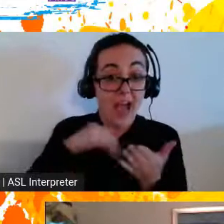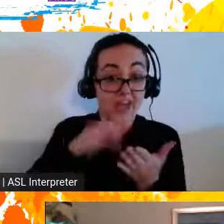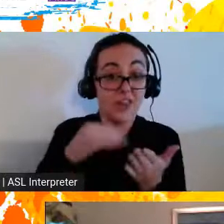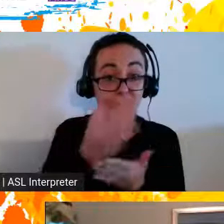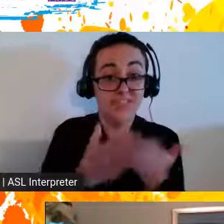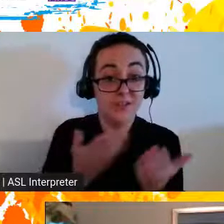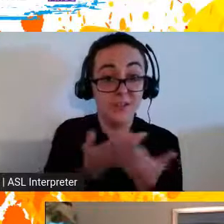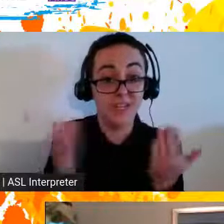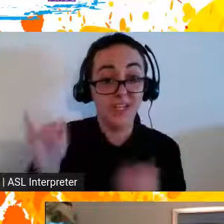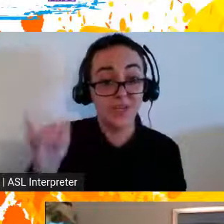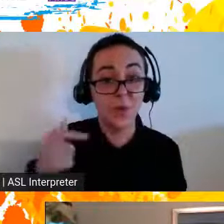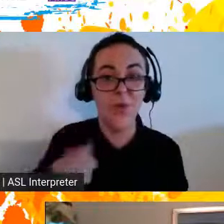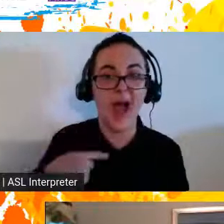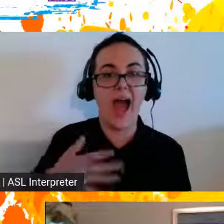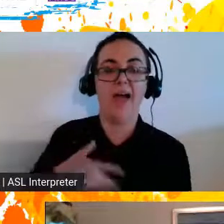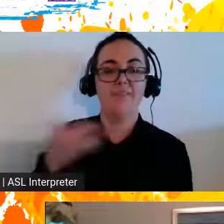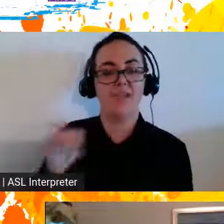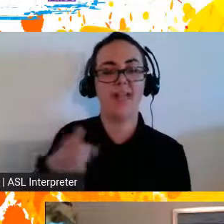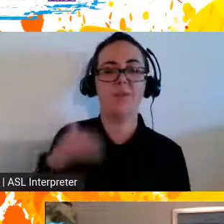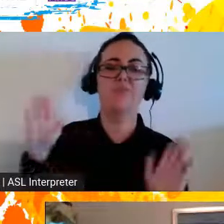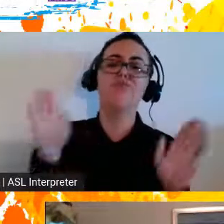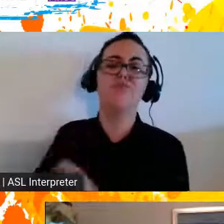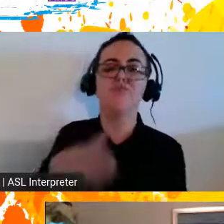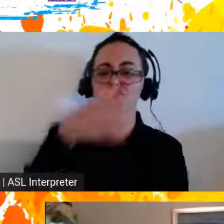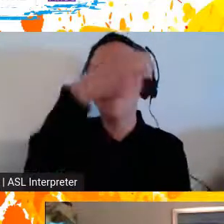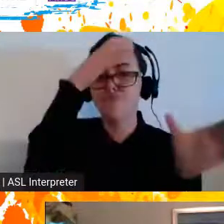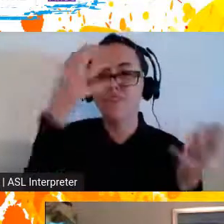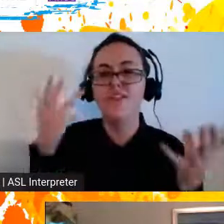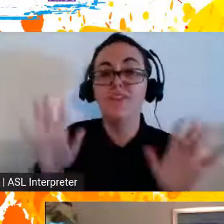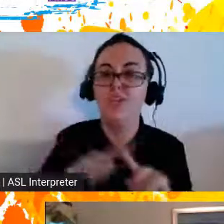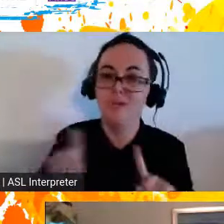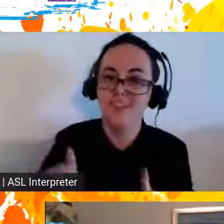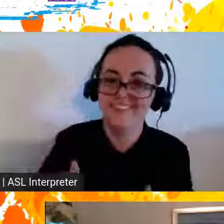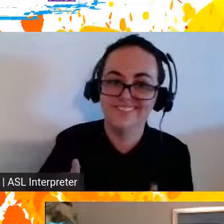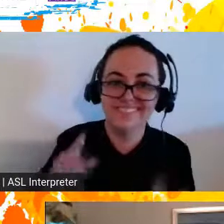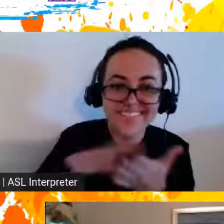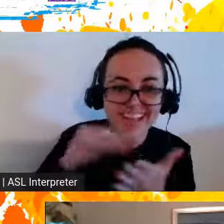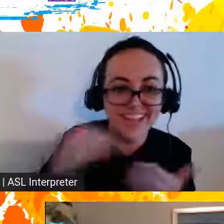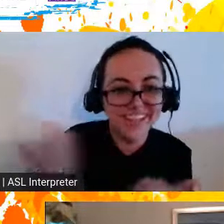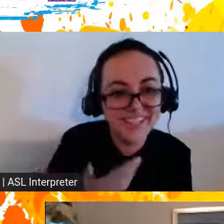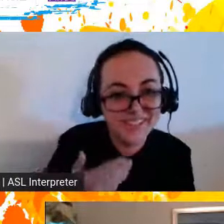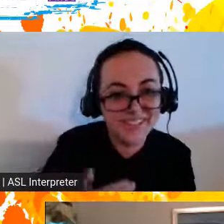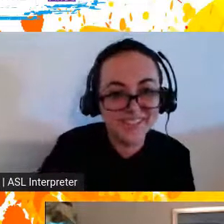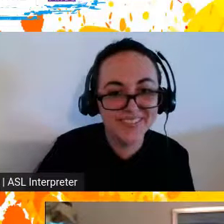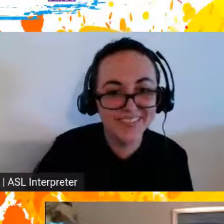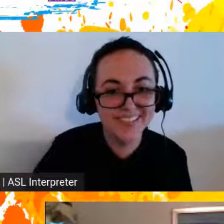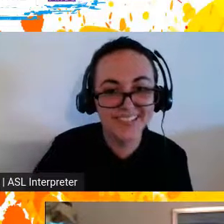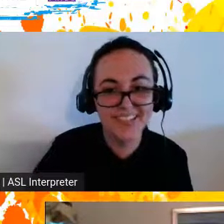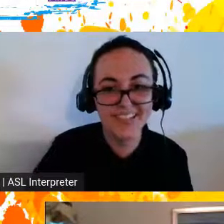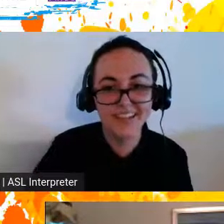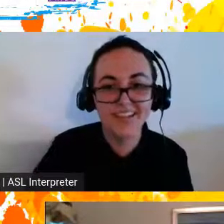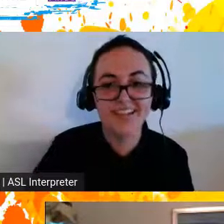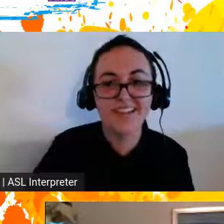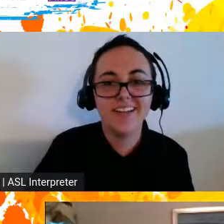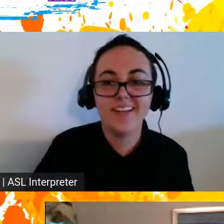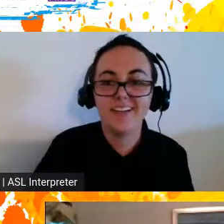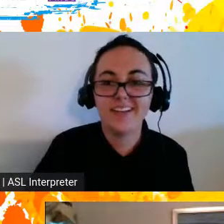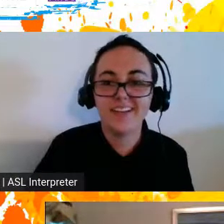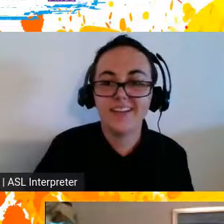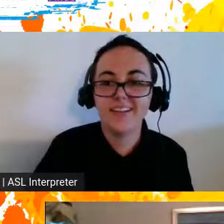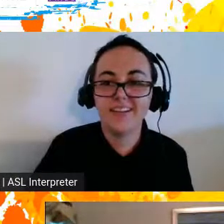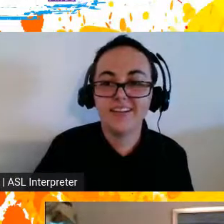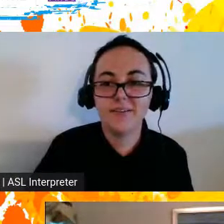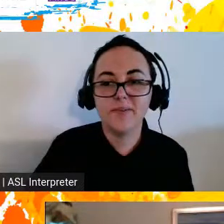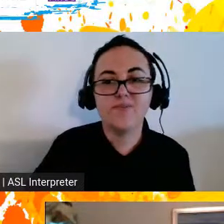know everything, but I really don't, clearly. So first, let's talk about how this